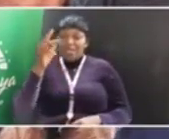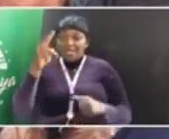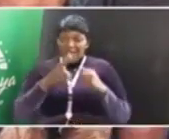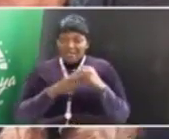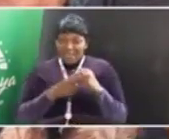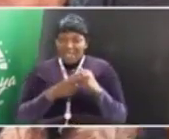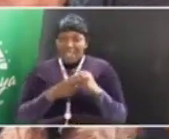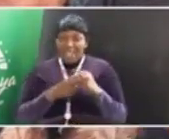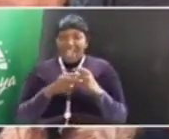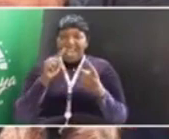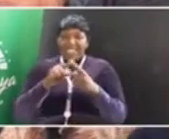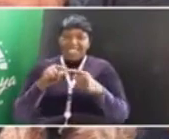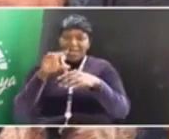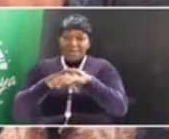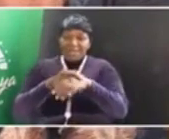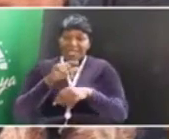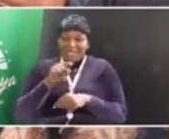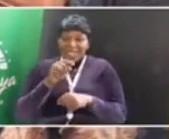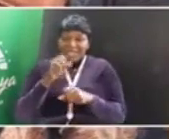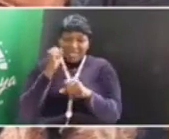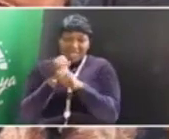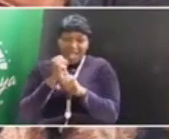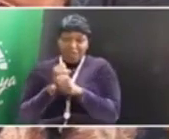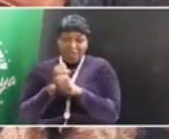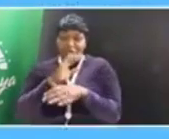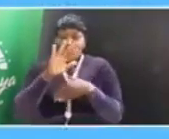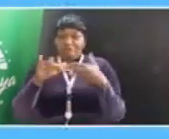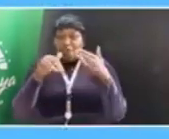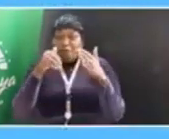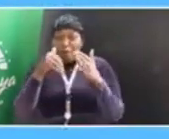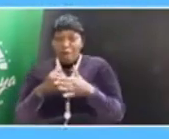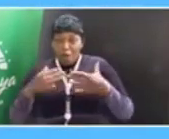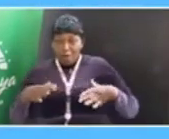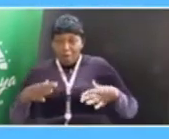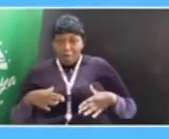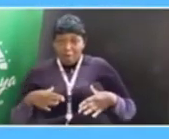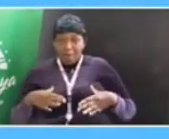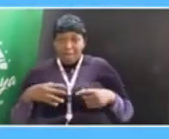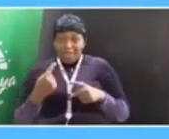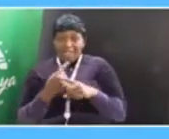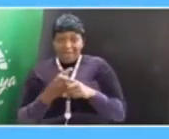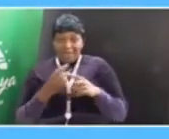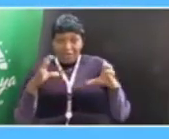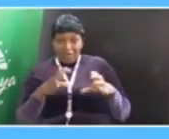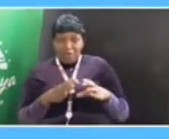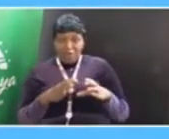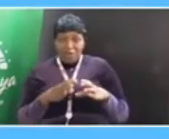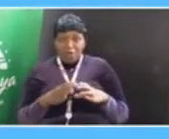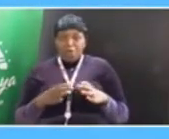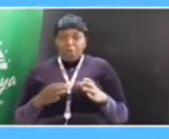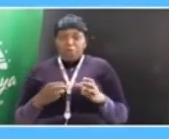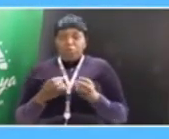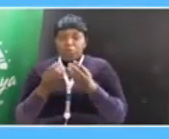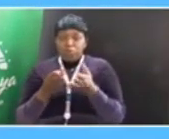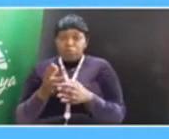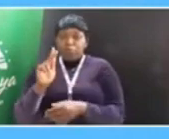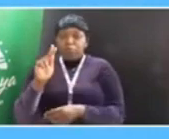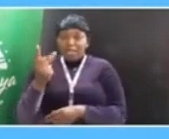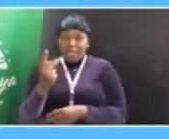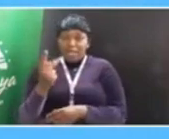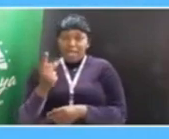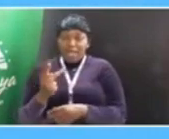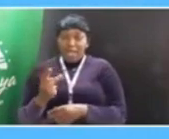this requires concerted efforts from all players in the sector to position Kenya as a